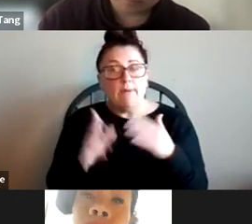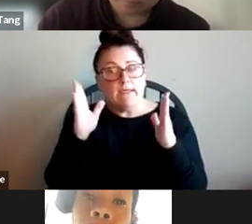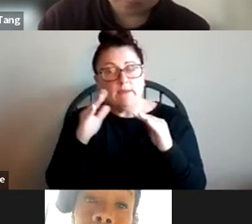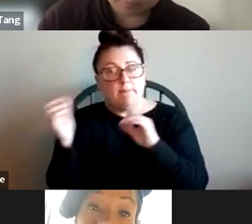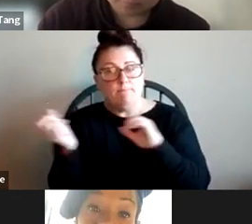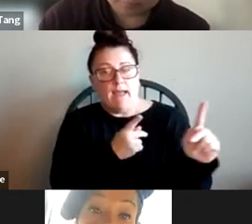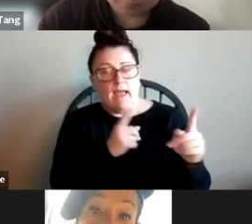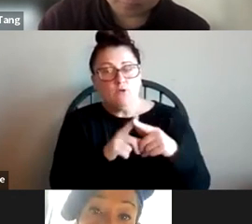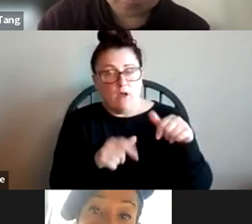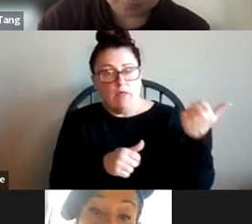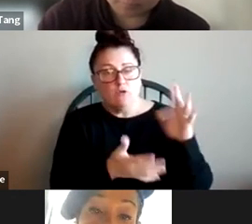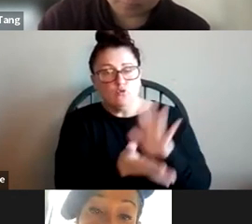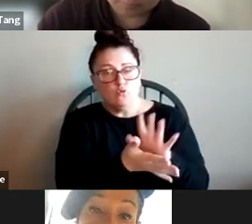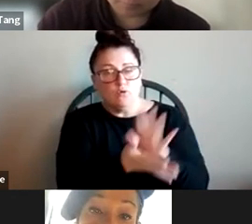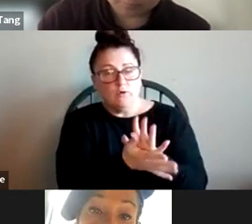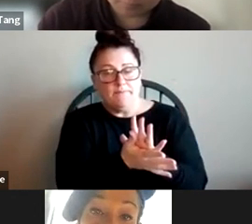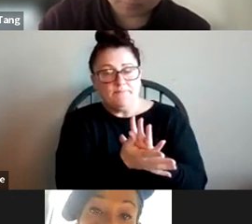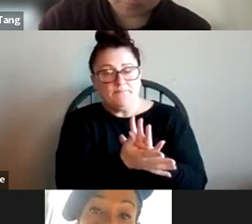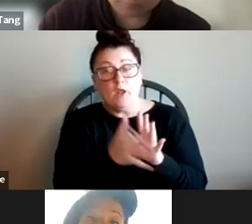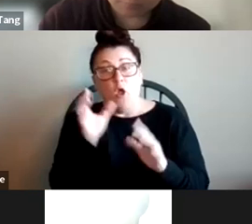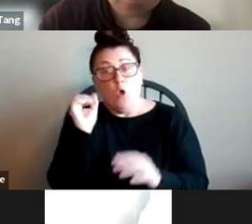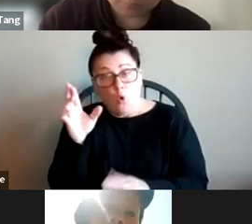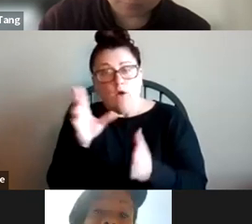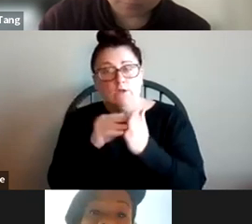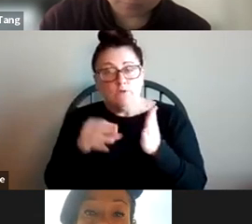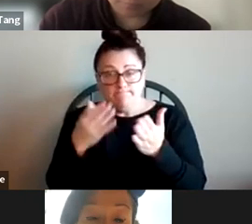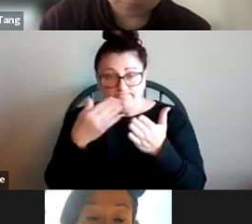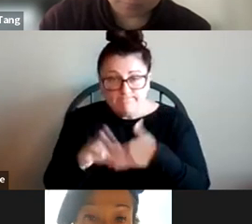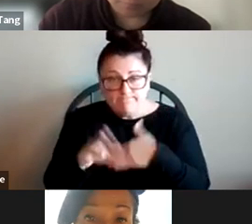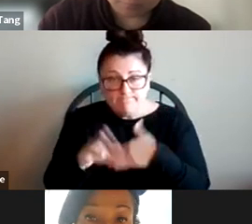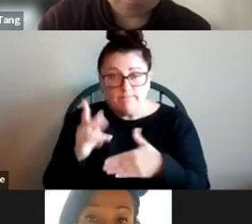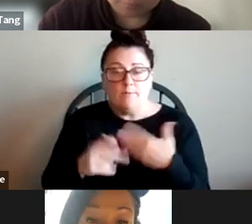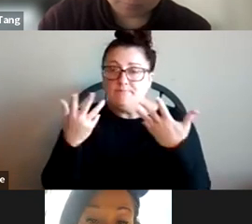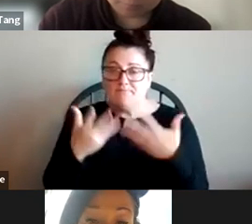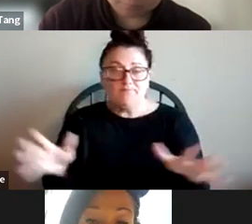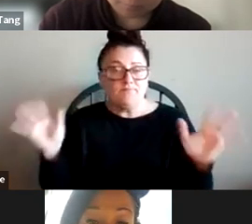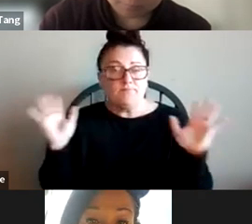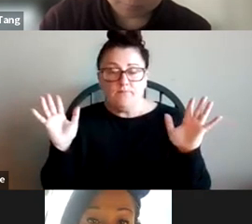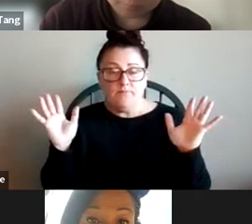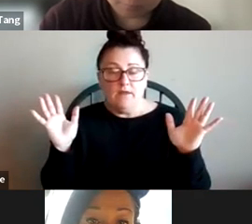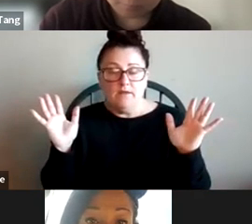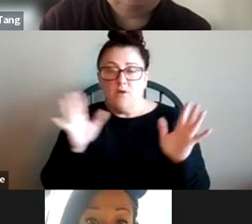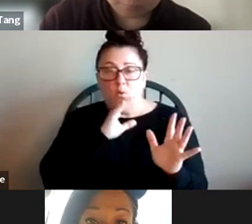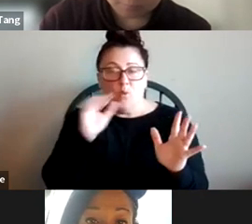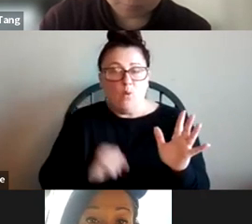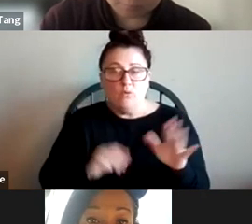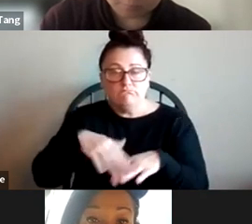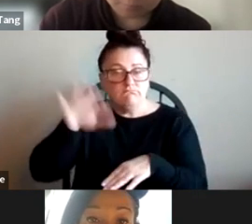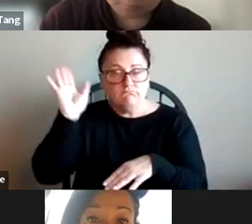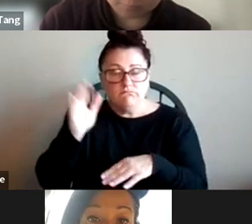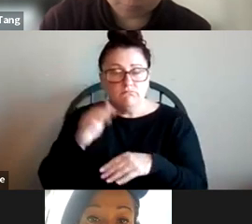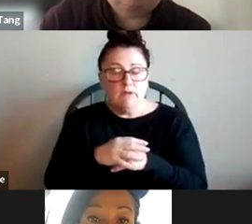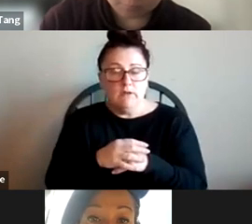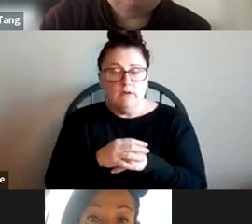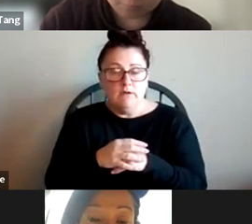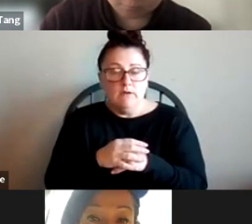return to the traditional model, or these students enter these programs and they're already over age or undercredited.